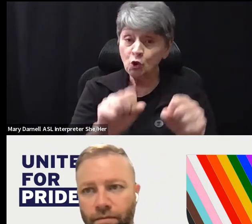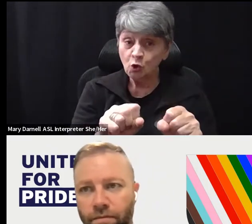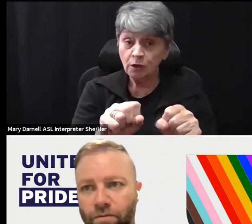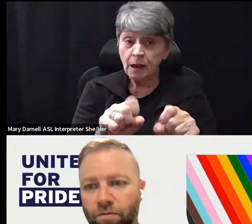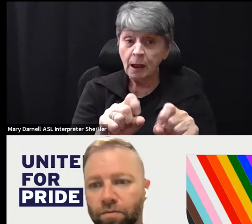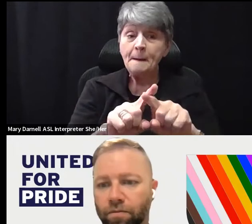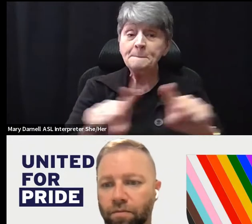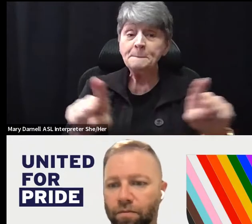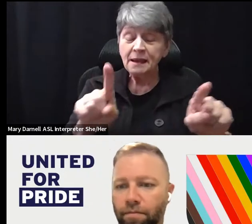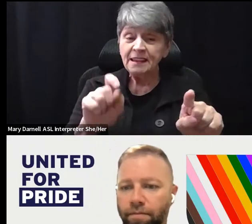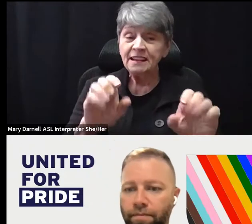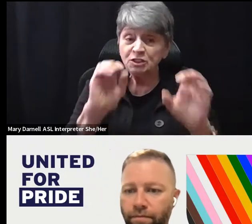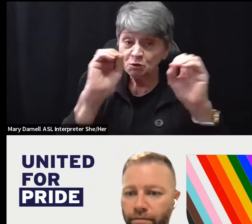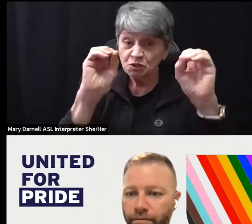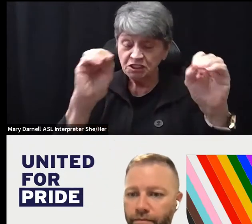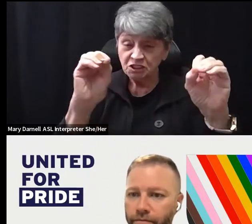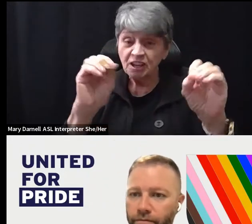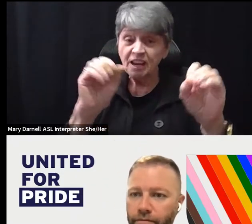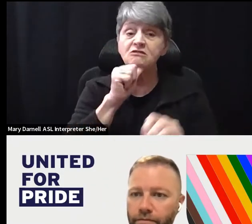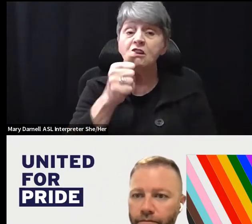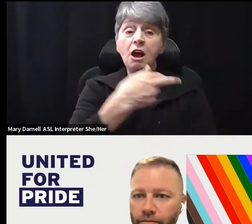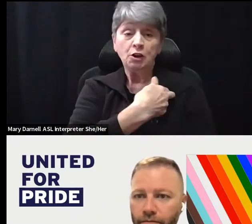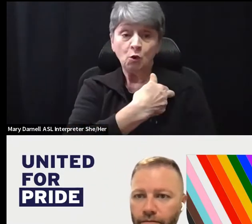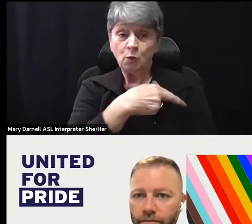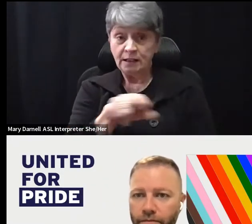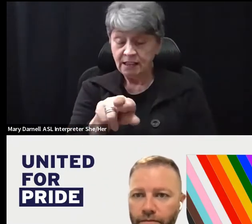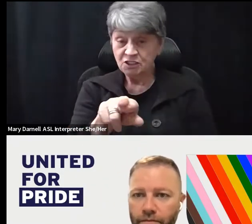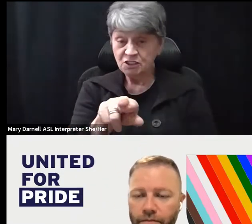secular curriculum and abided by non-discrimination laws,